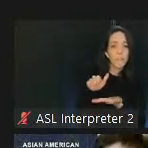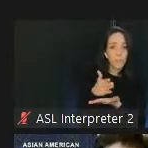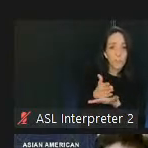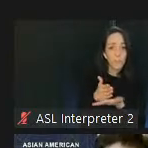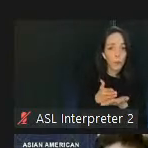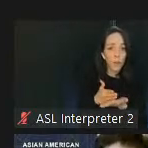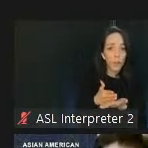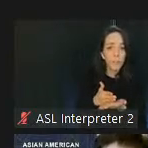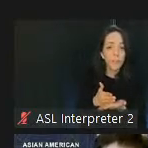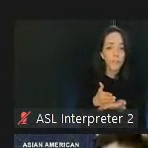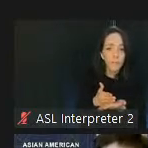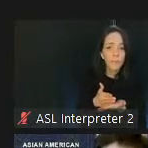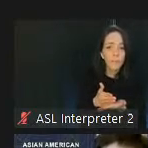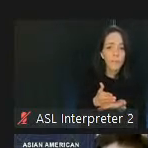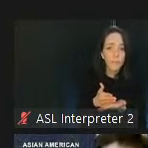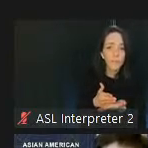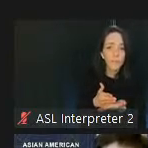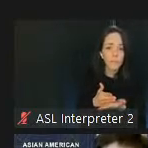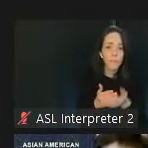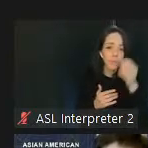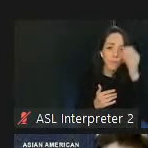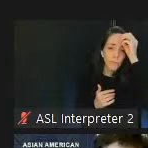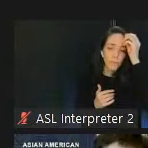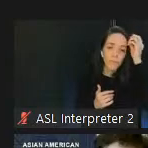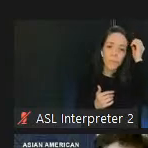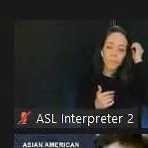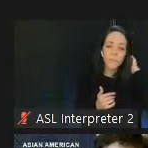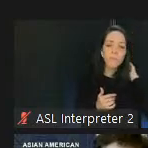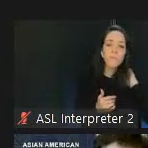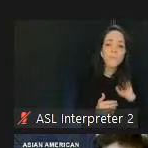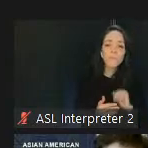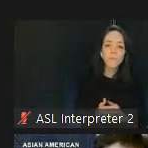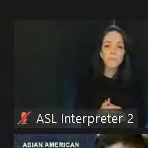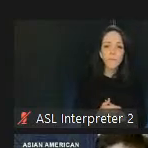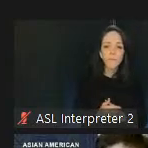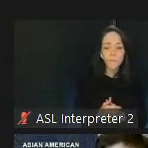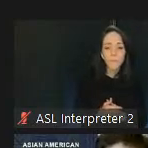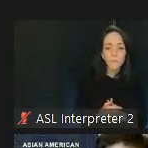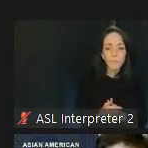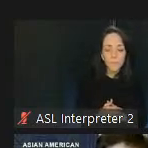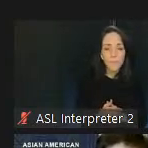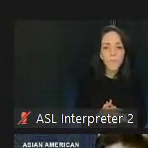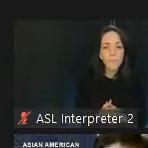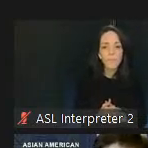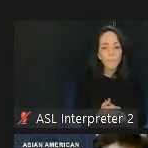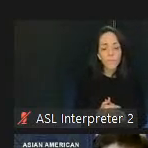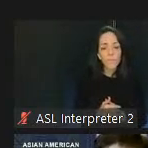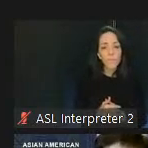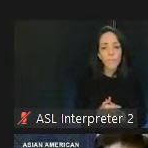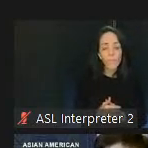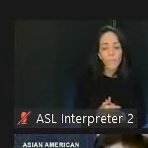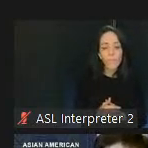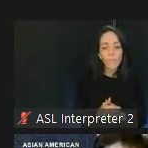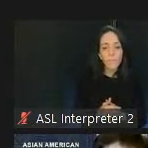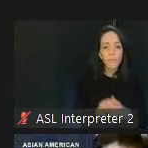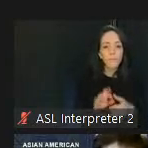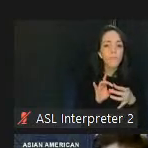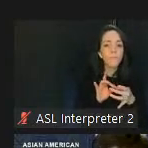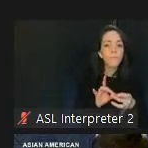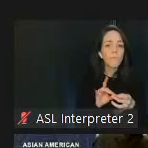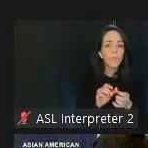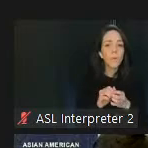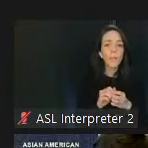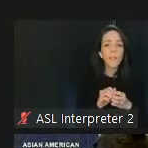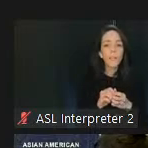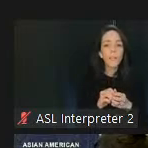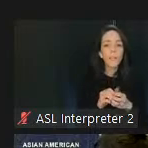and I'm sorry, I'm interchanging side and slide because they're coming so close together in sentences, relates to the here and now